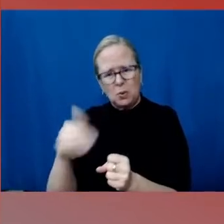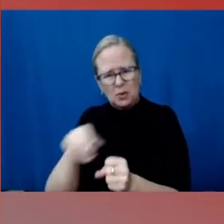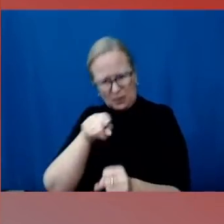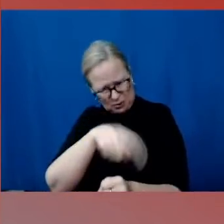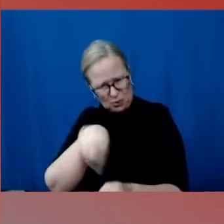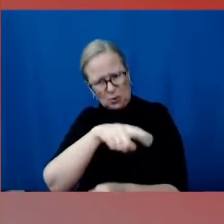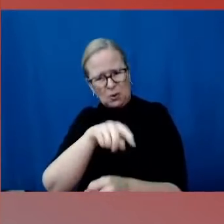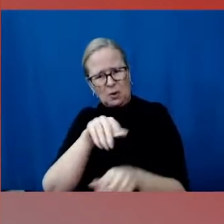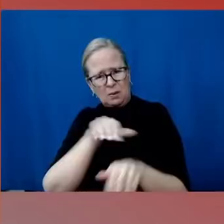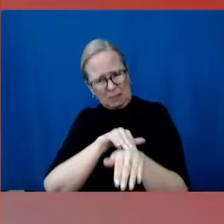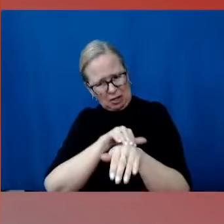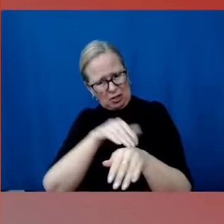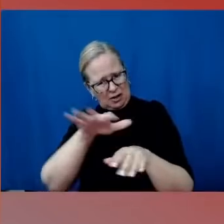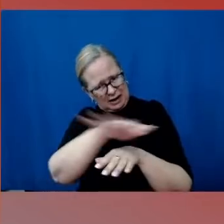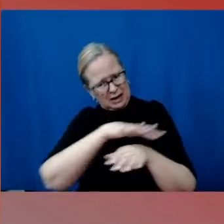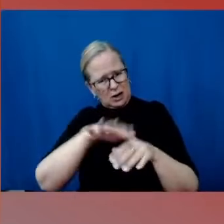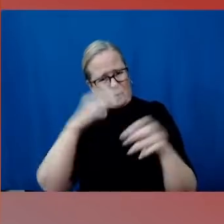society.